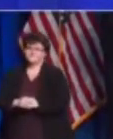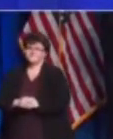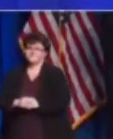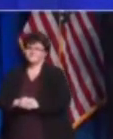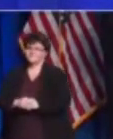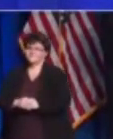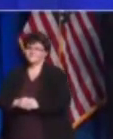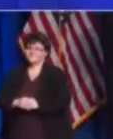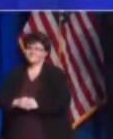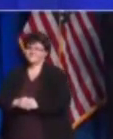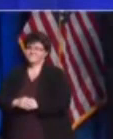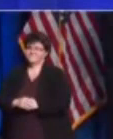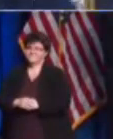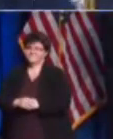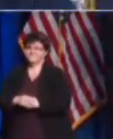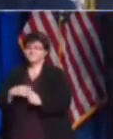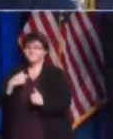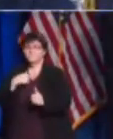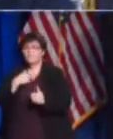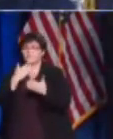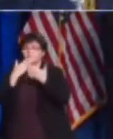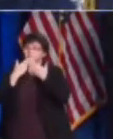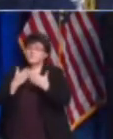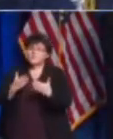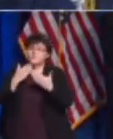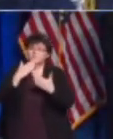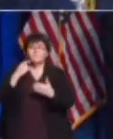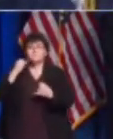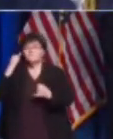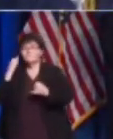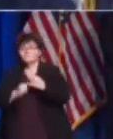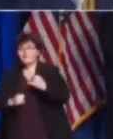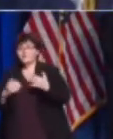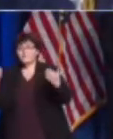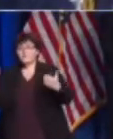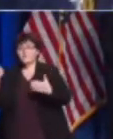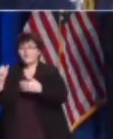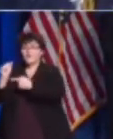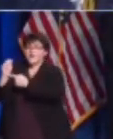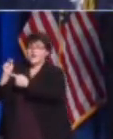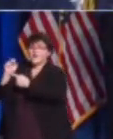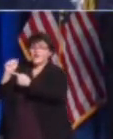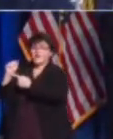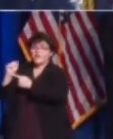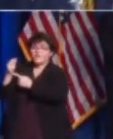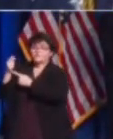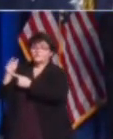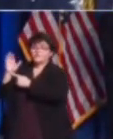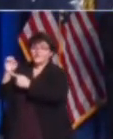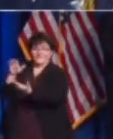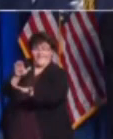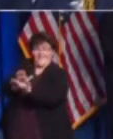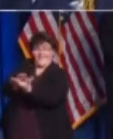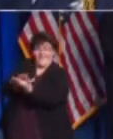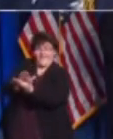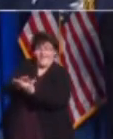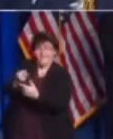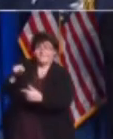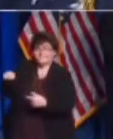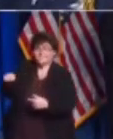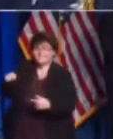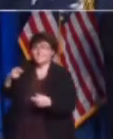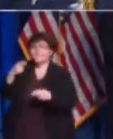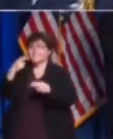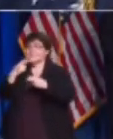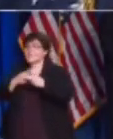And thank you finally to Anna Grace Academy. It is named in honor of some of the